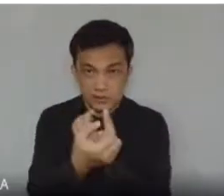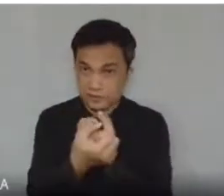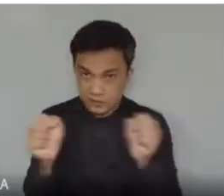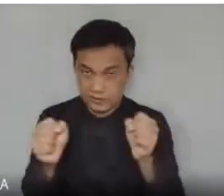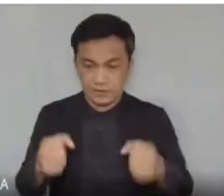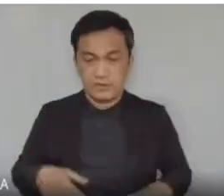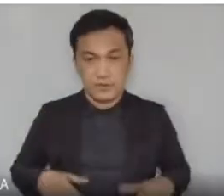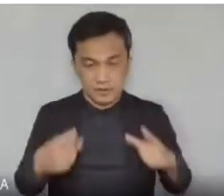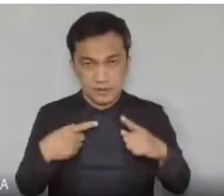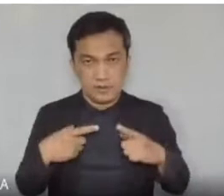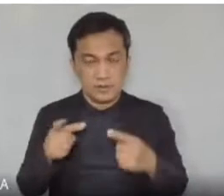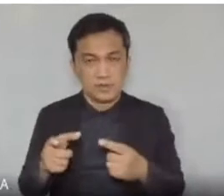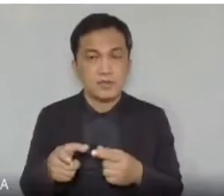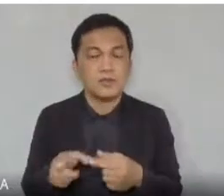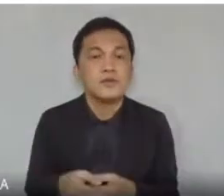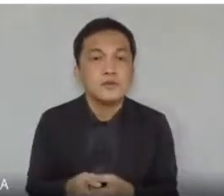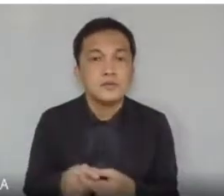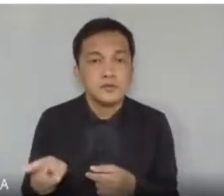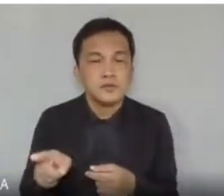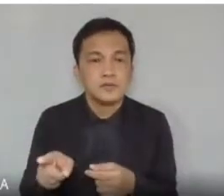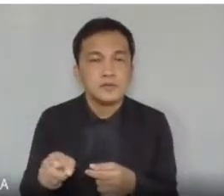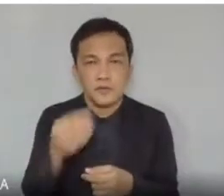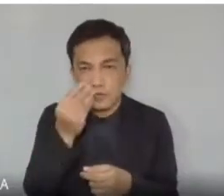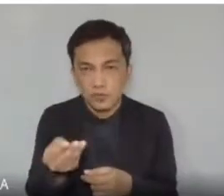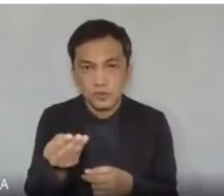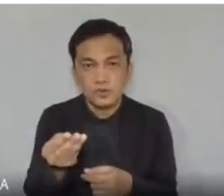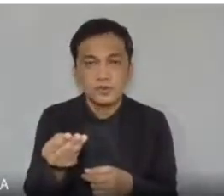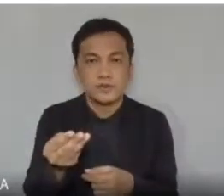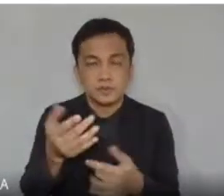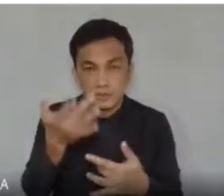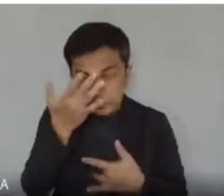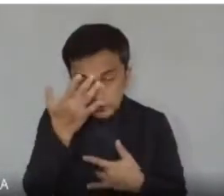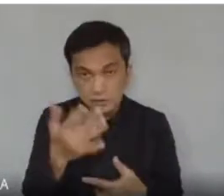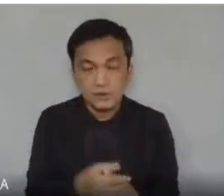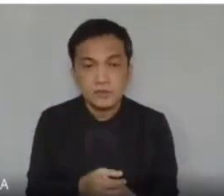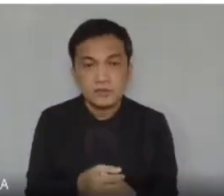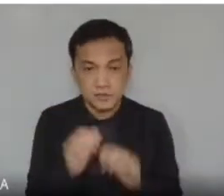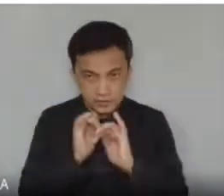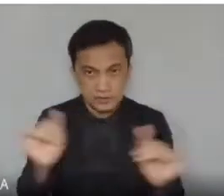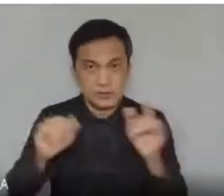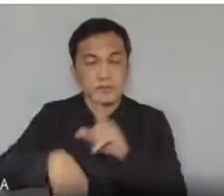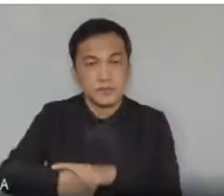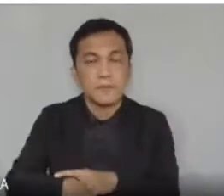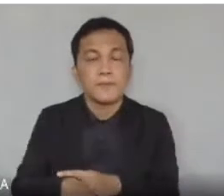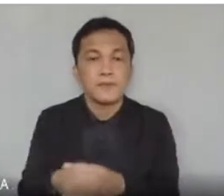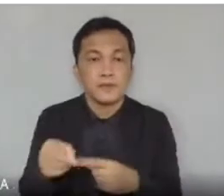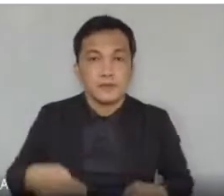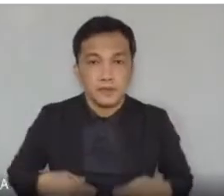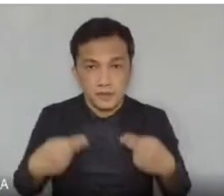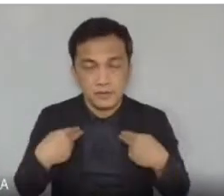time. Today, we're going to have a quick dive on telemedicine and how it has